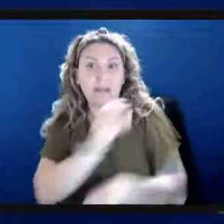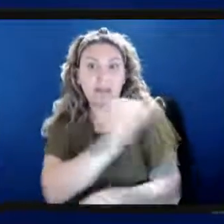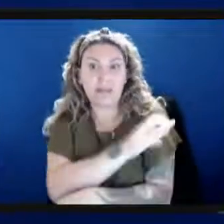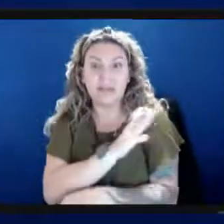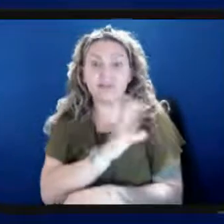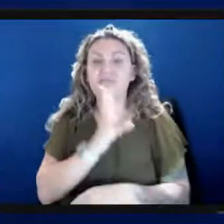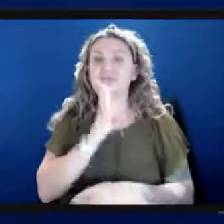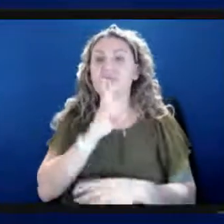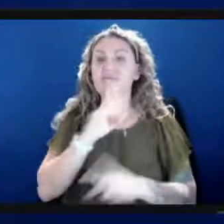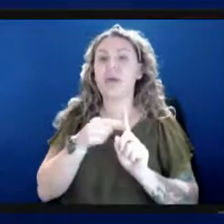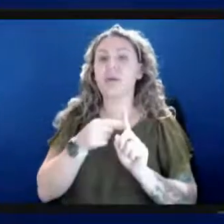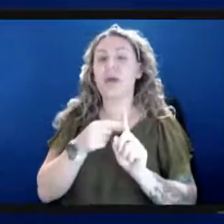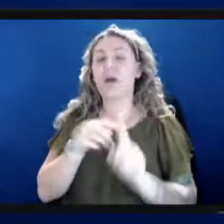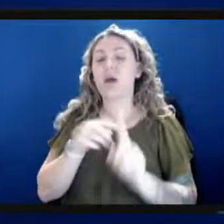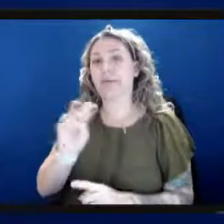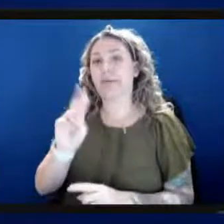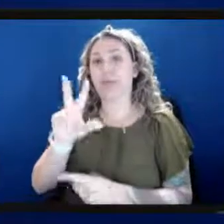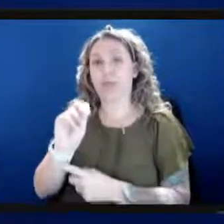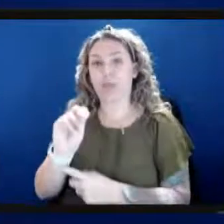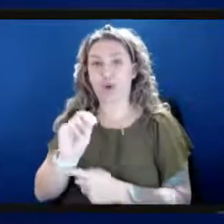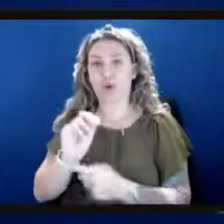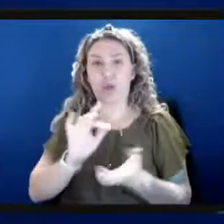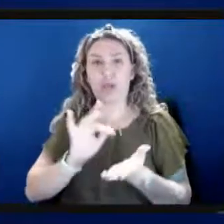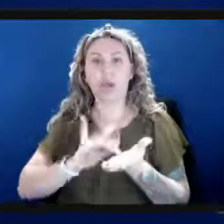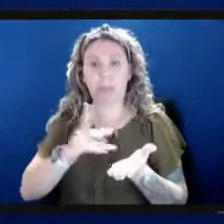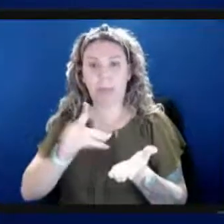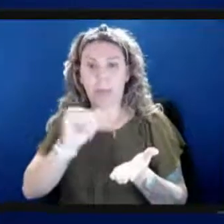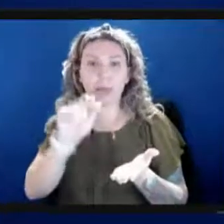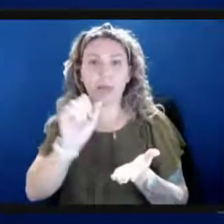pills. And that's the most available pill on the